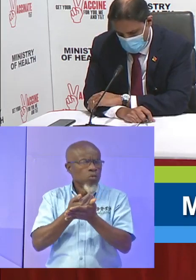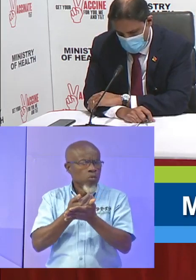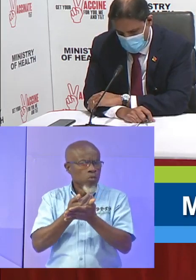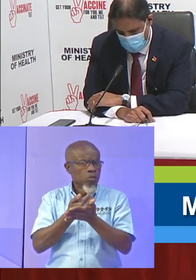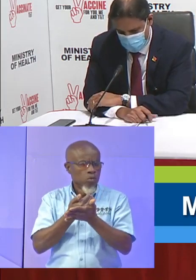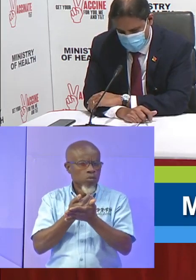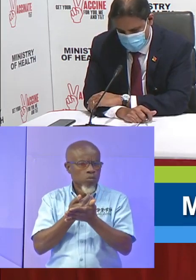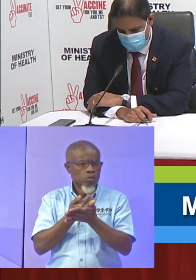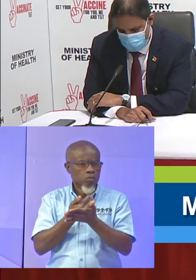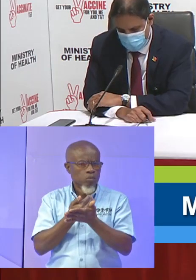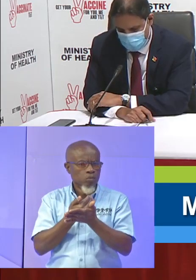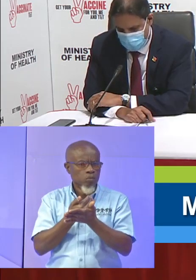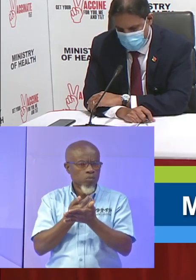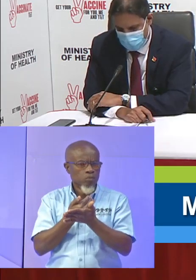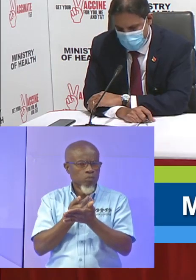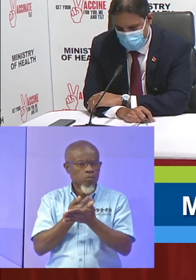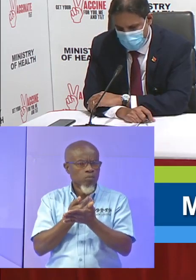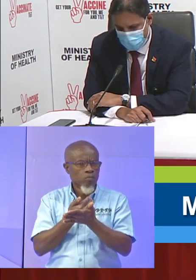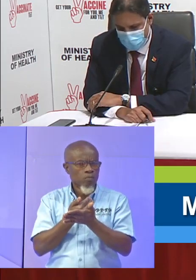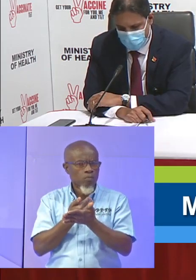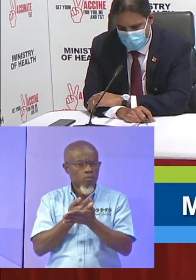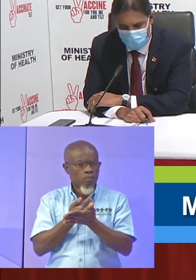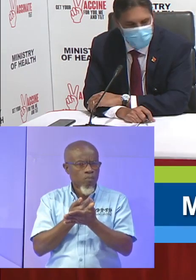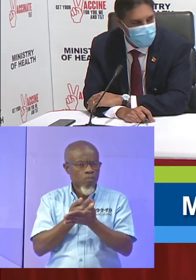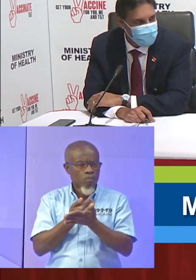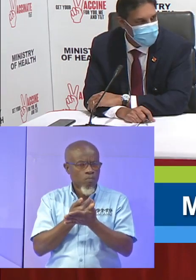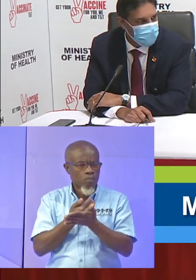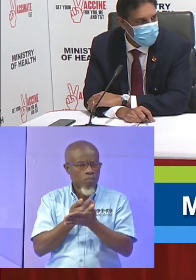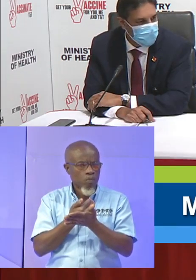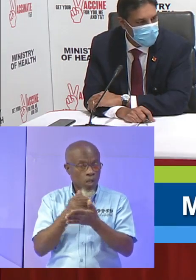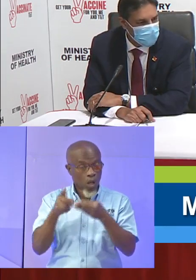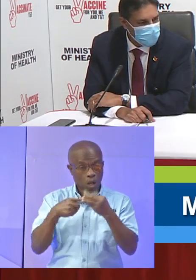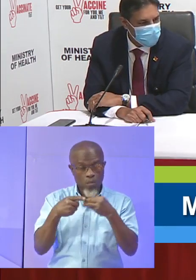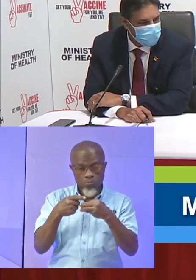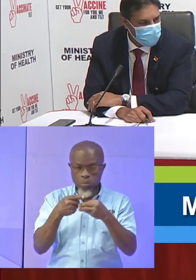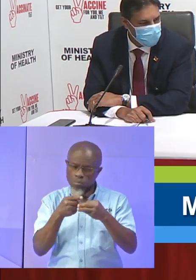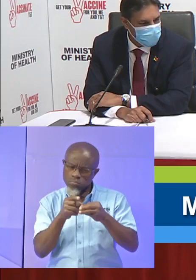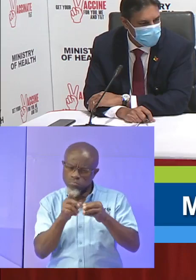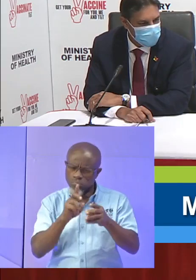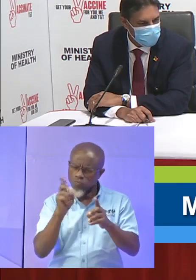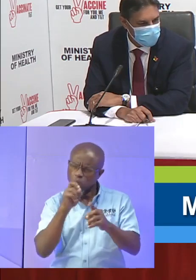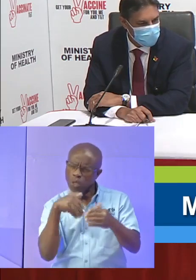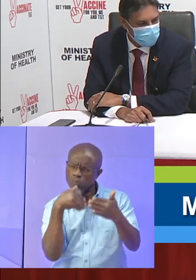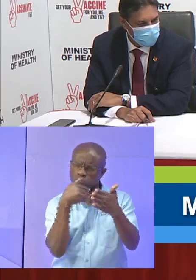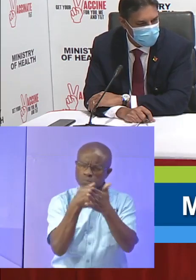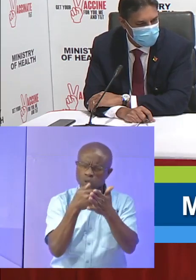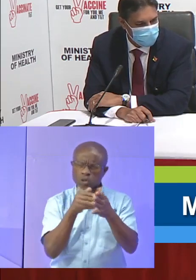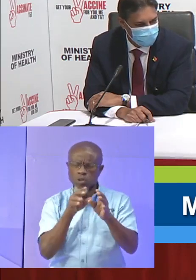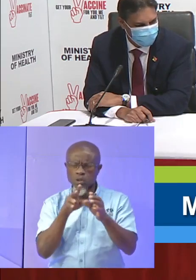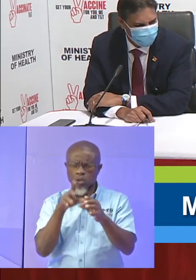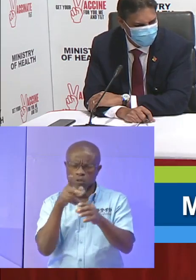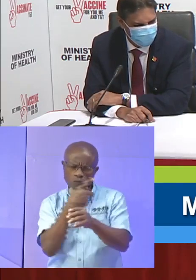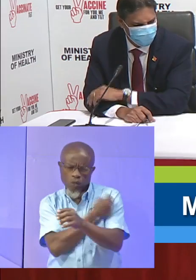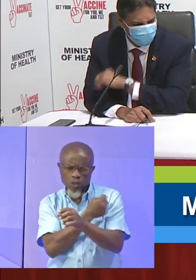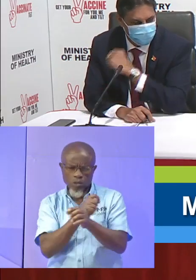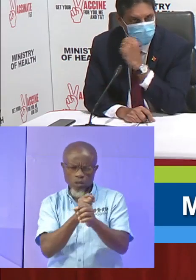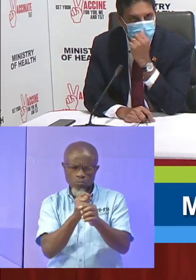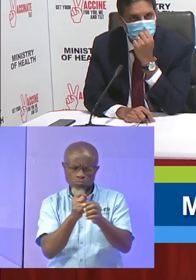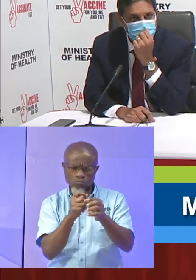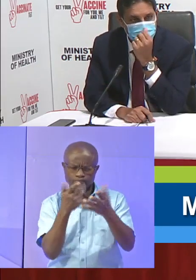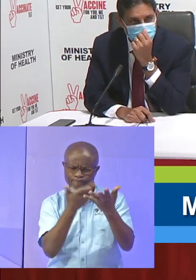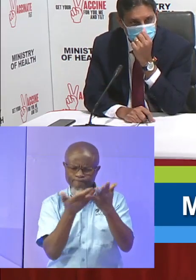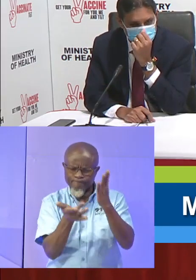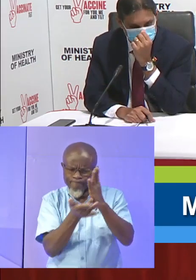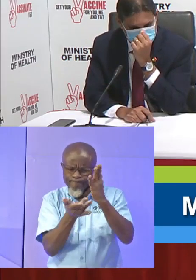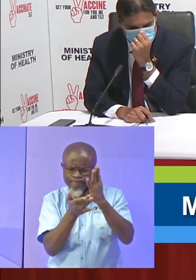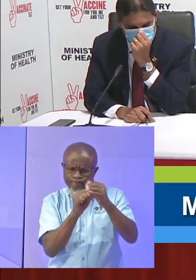from the Digital Transformation Ministry as to the status of the vaccine verification initiative? And the